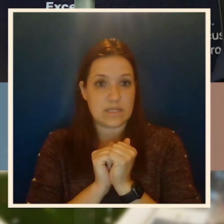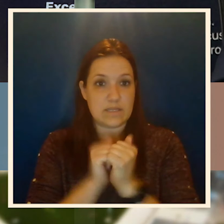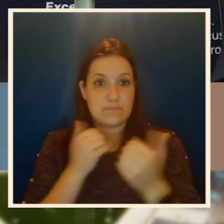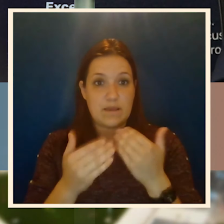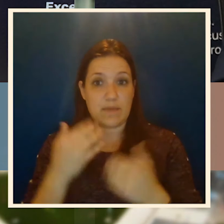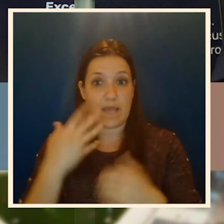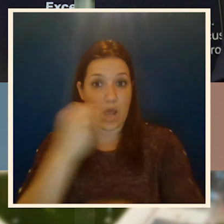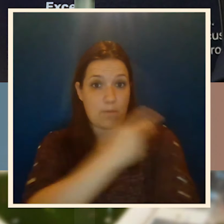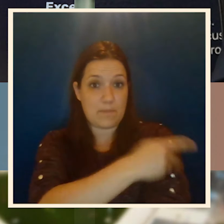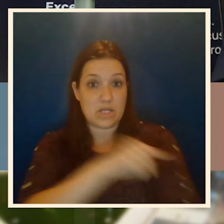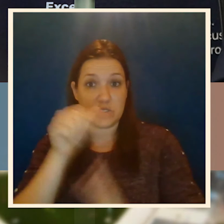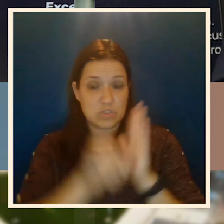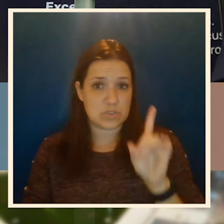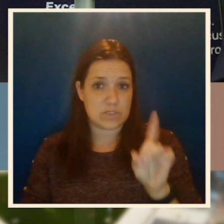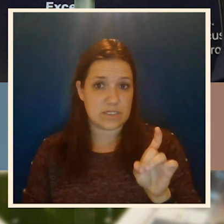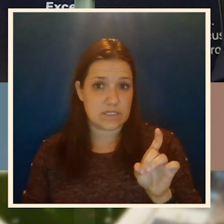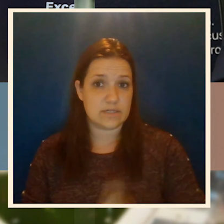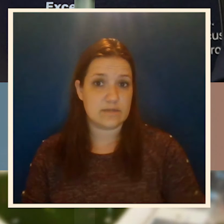outpatient surgery?